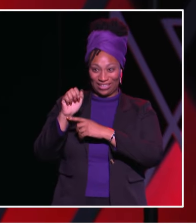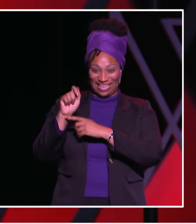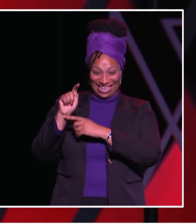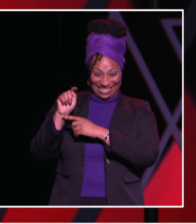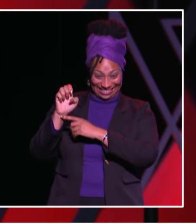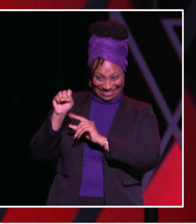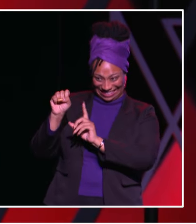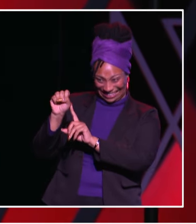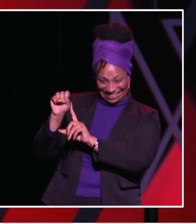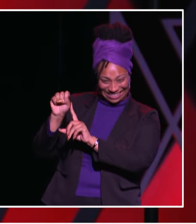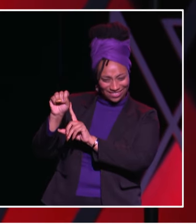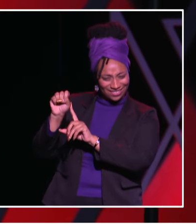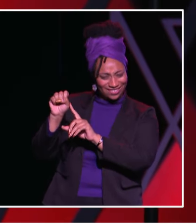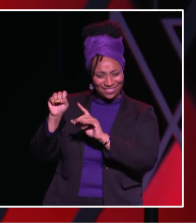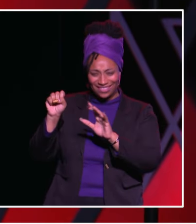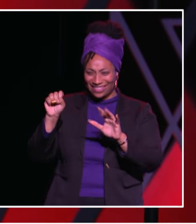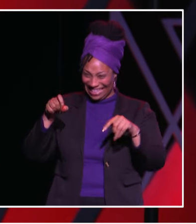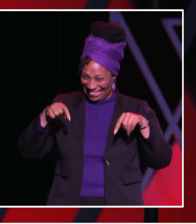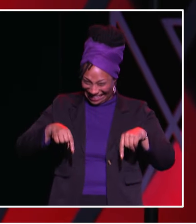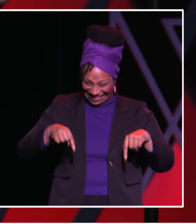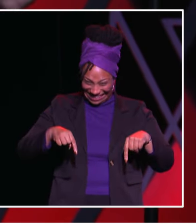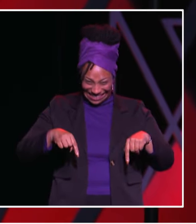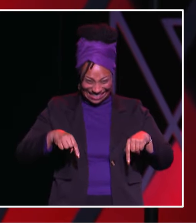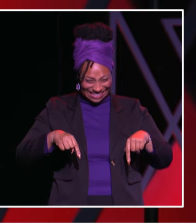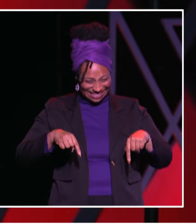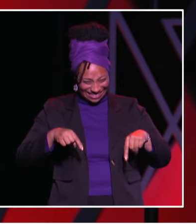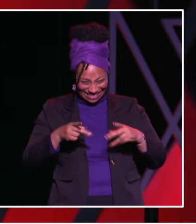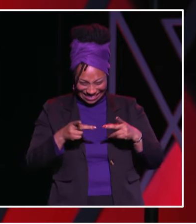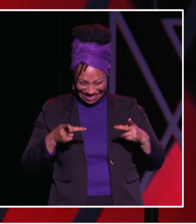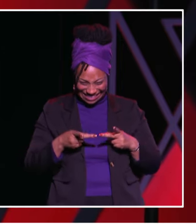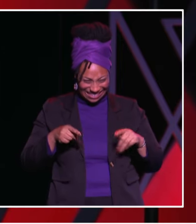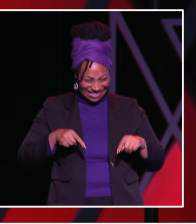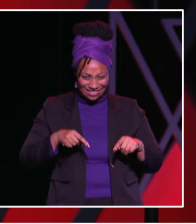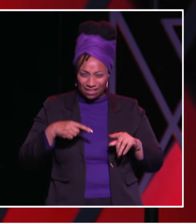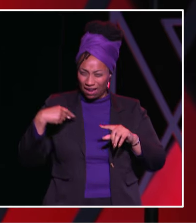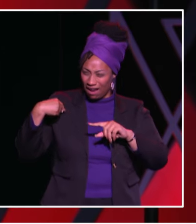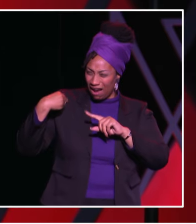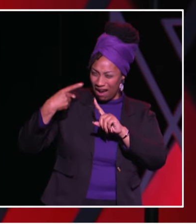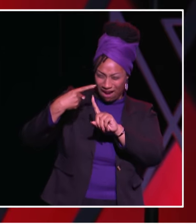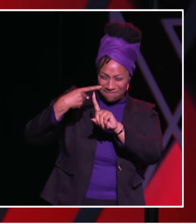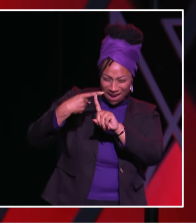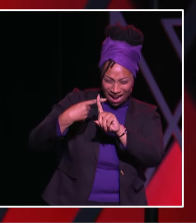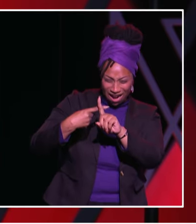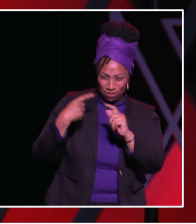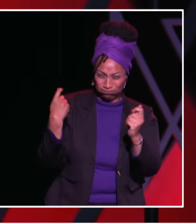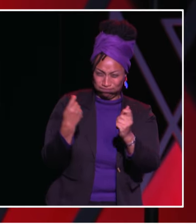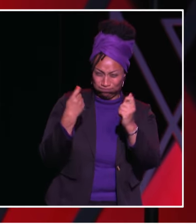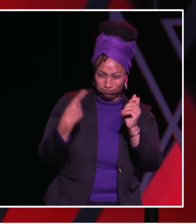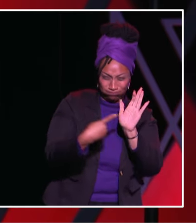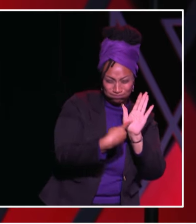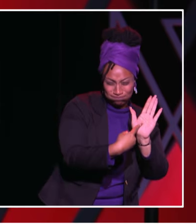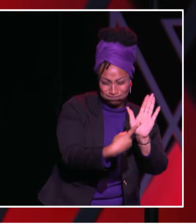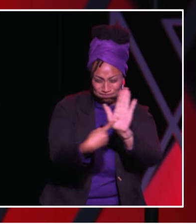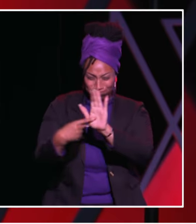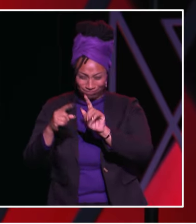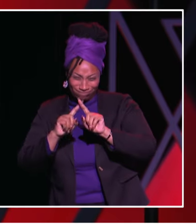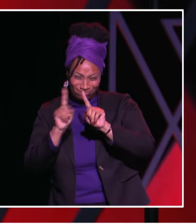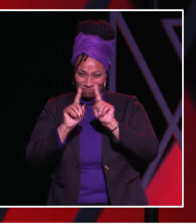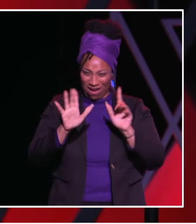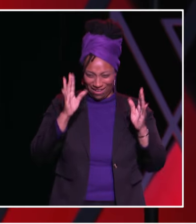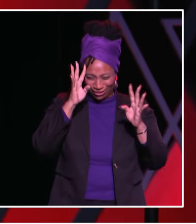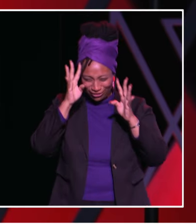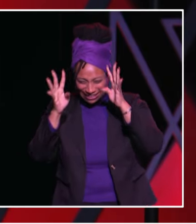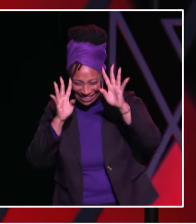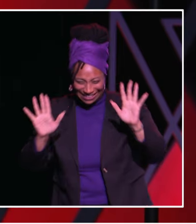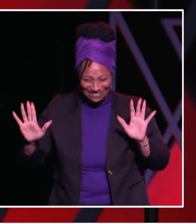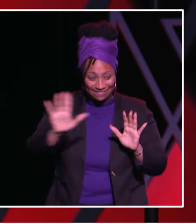Creates Month, everyone. The 1 month out of the year that we focus exclusively on creativity, arts, entertainment, and